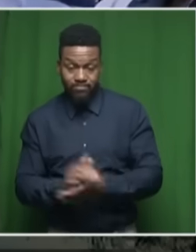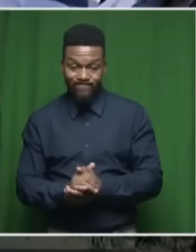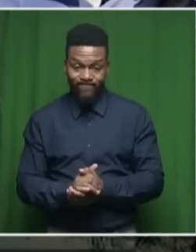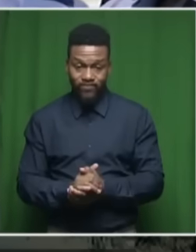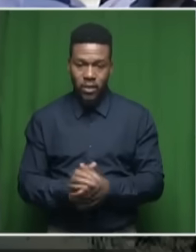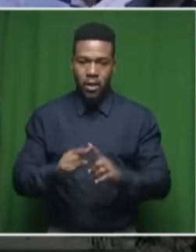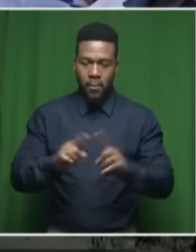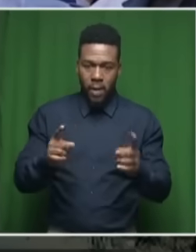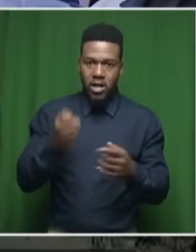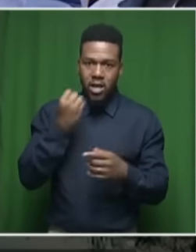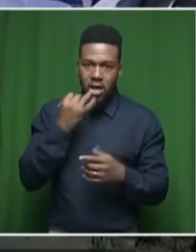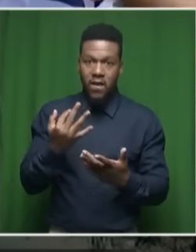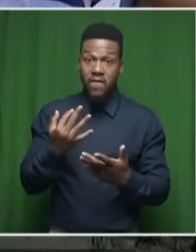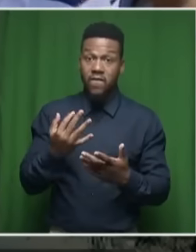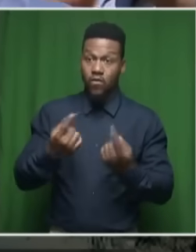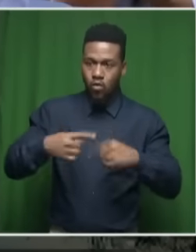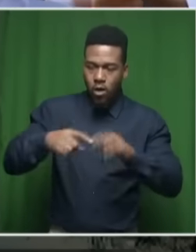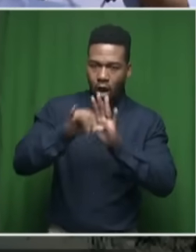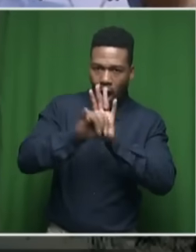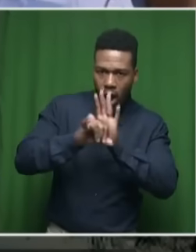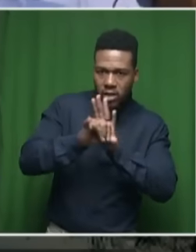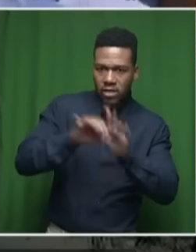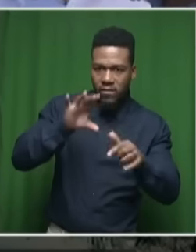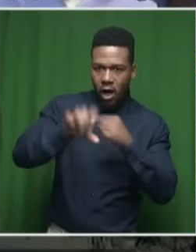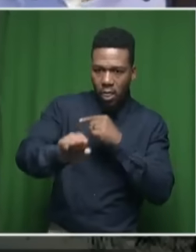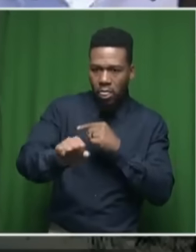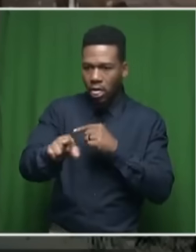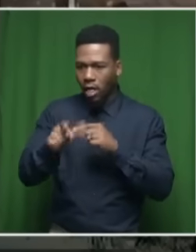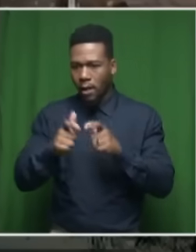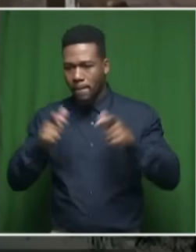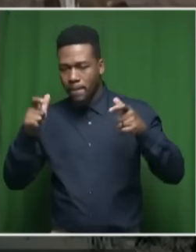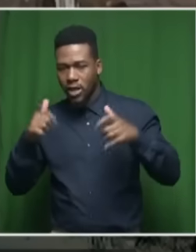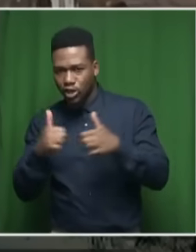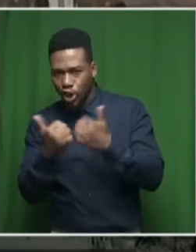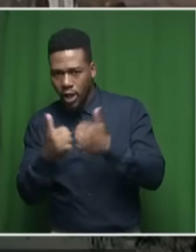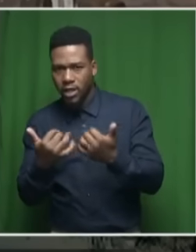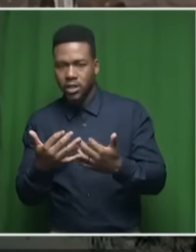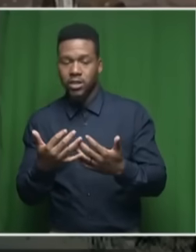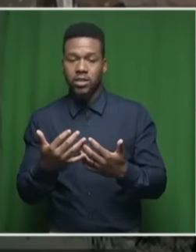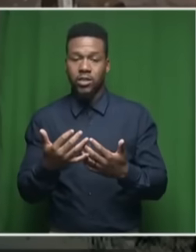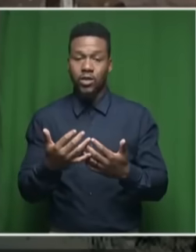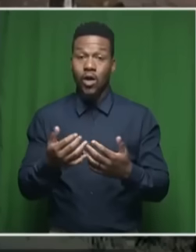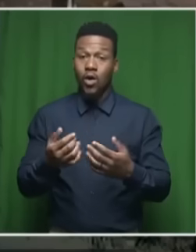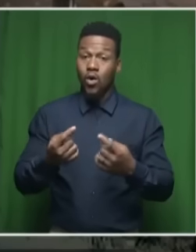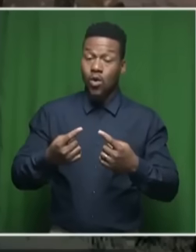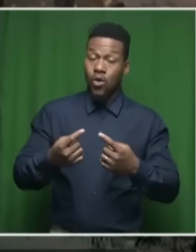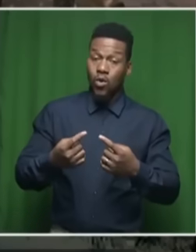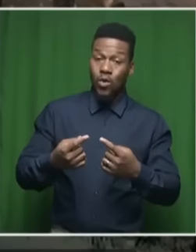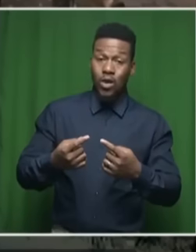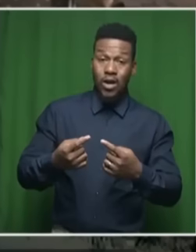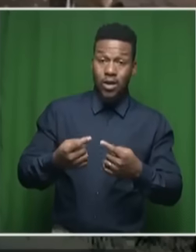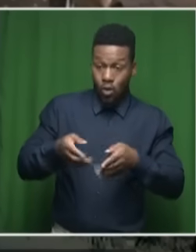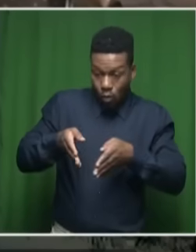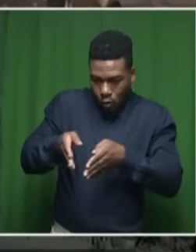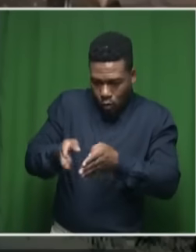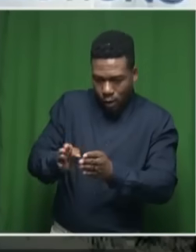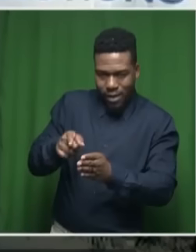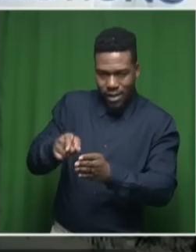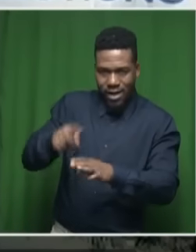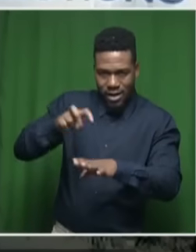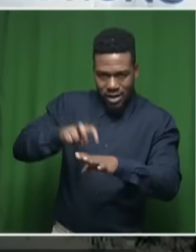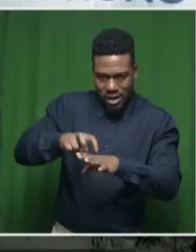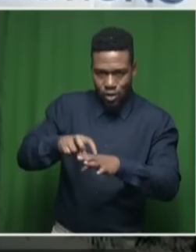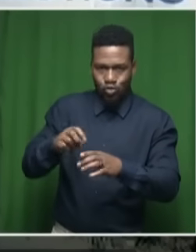we are able to identify some of the bigger challenges, there should therefore be a way in which certain conditions are